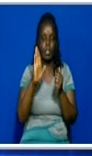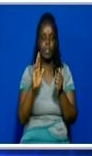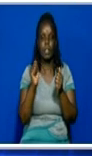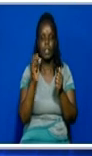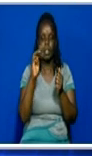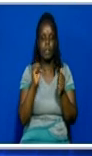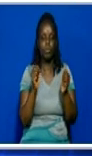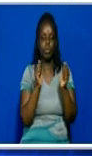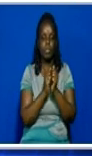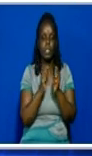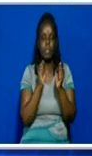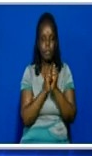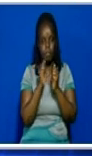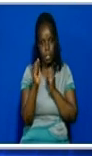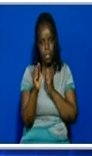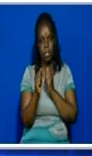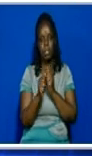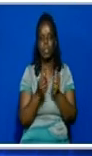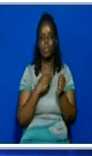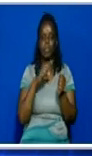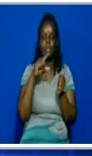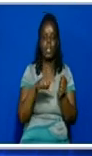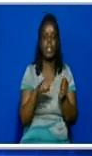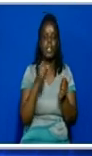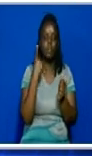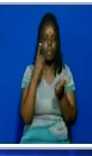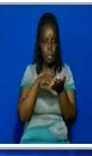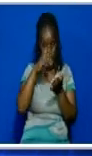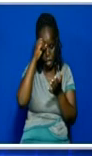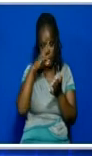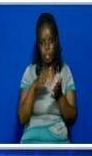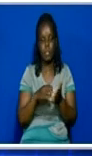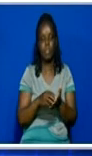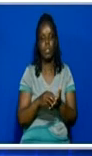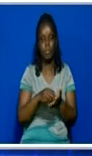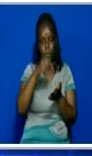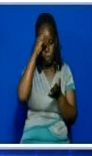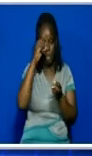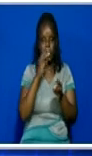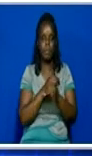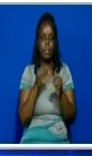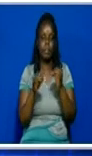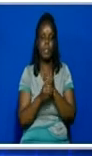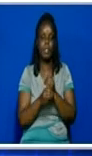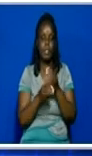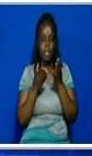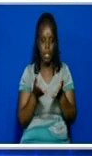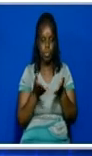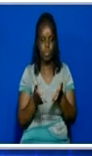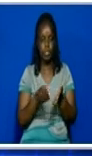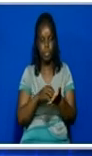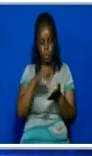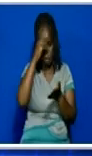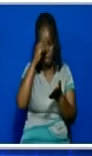way to 10:15 a.m., we have our grade 1 students who will be handling mathematics, and today we are